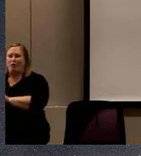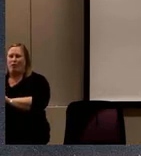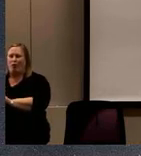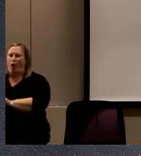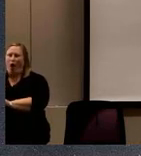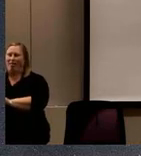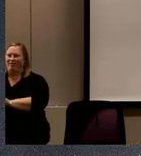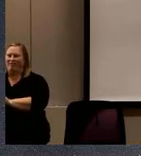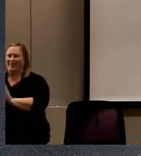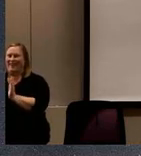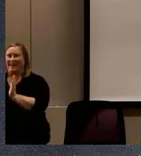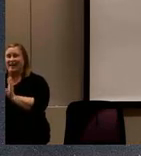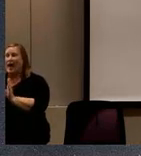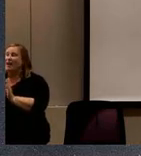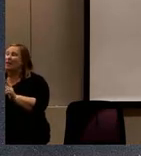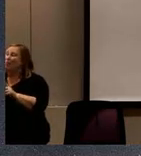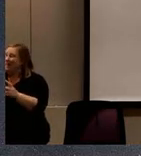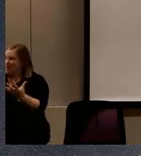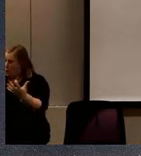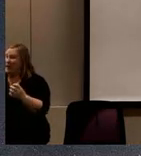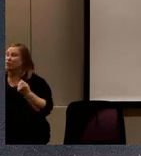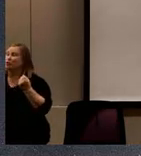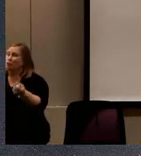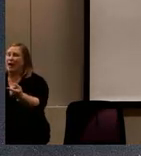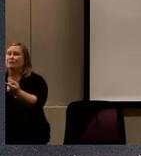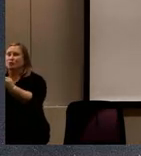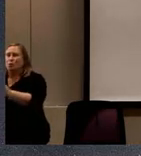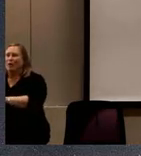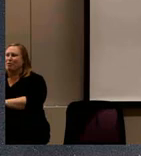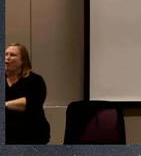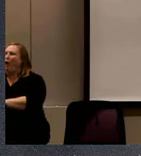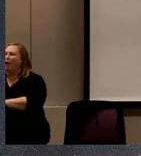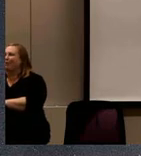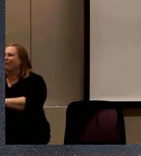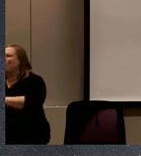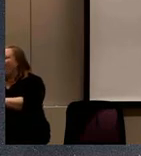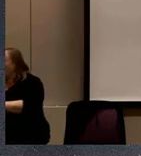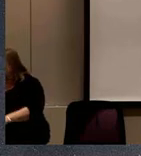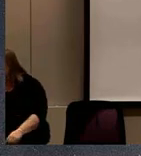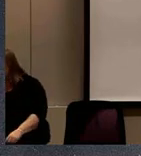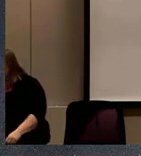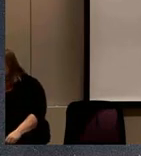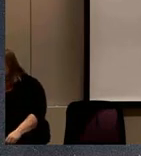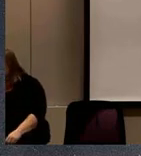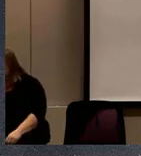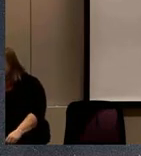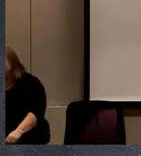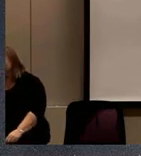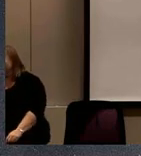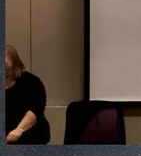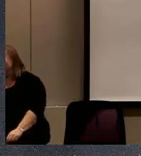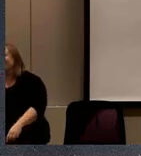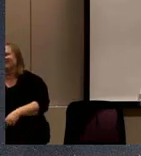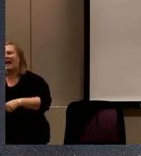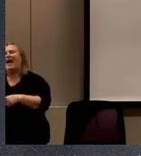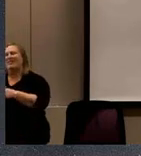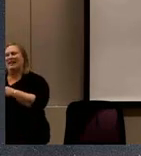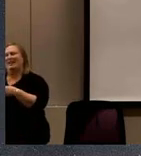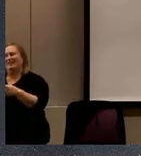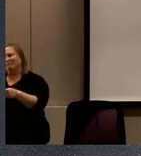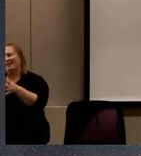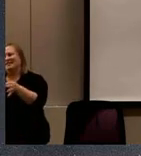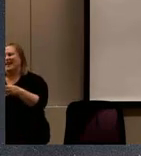the only place he wanted to drive to was the golf course anyway, so he just said, I'm going to sell my car and not really even worry about it. I had my